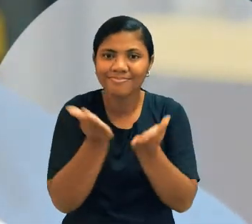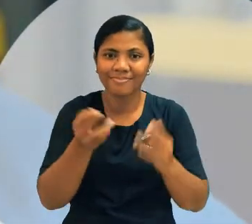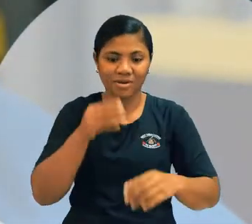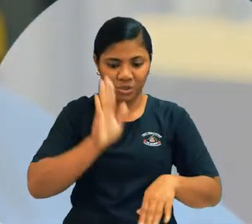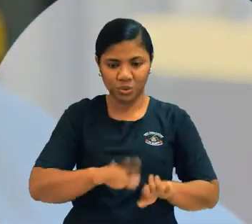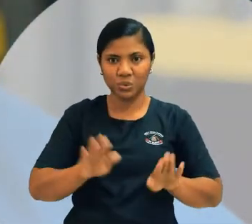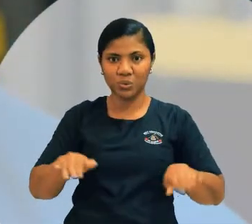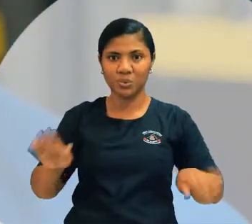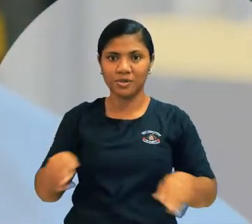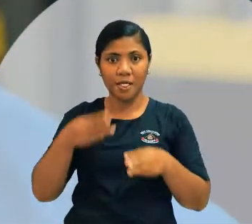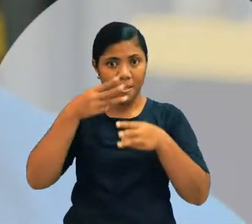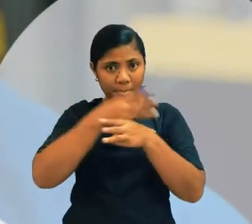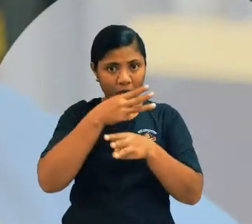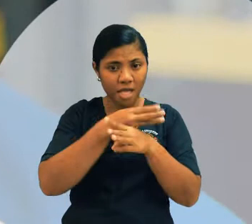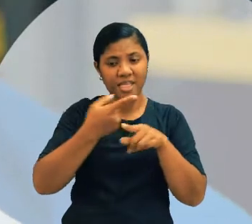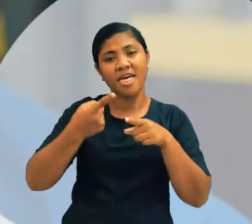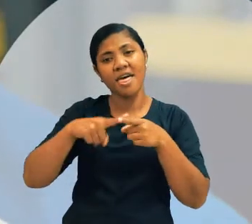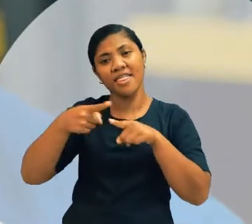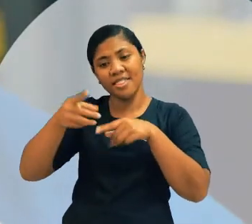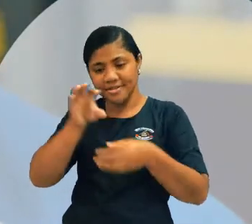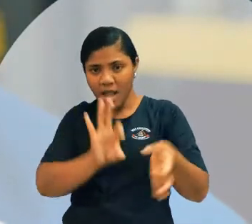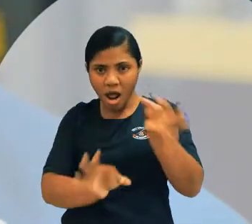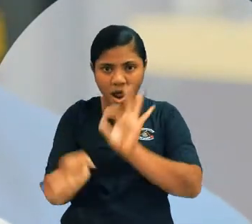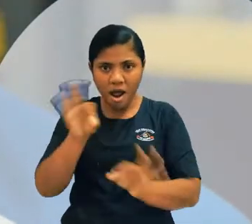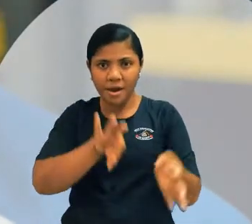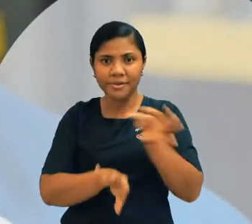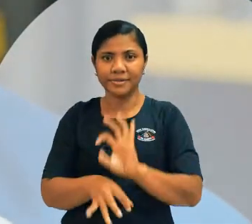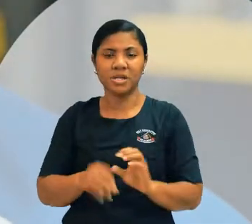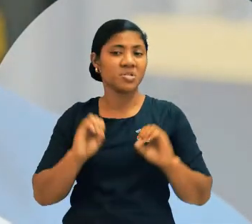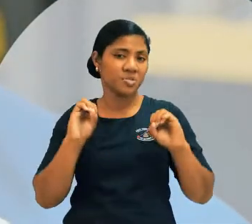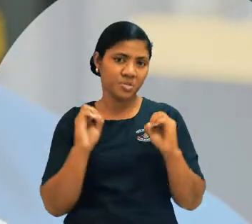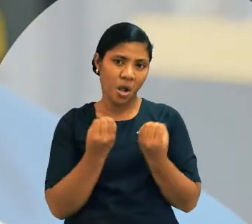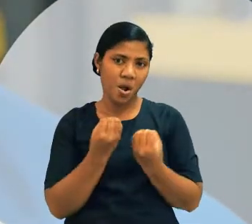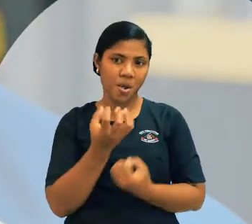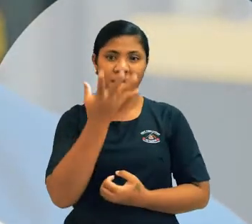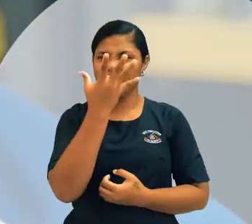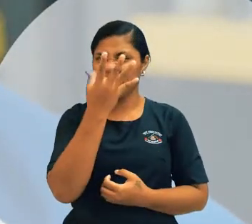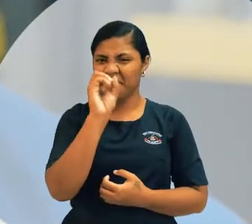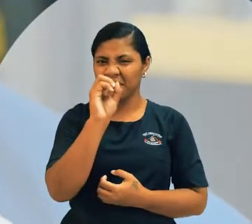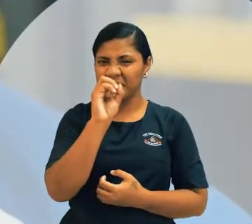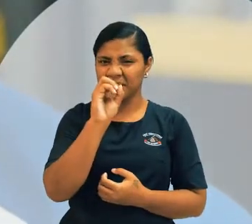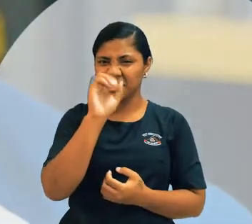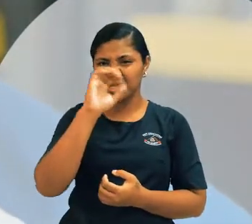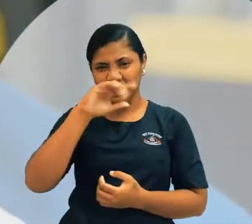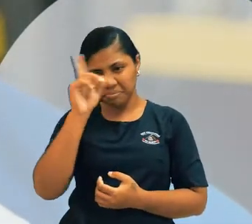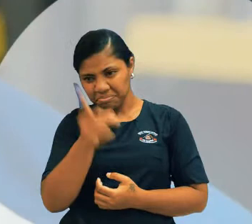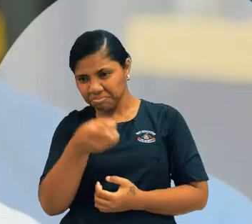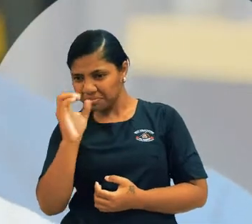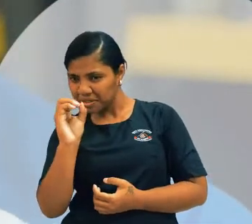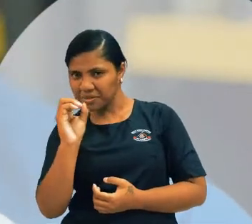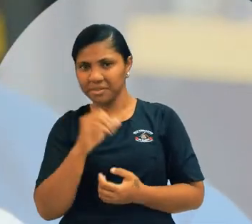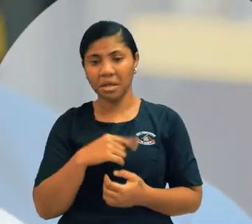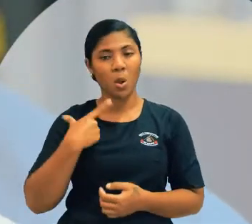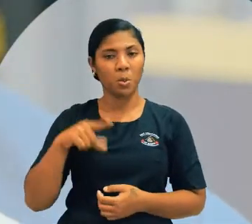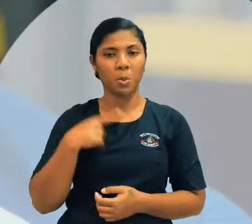but some students, even the parents, never make it. So we can tell from the work that's